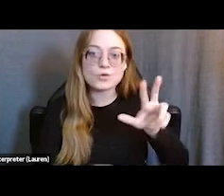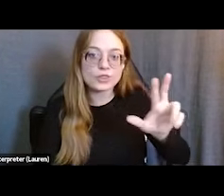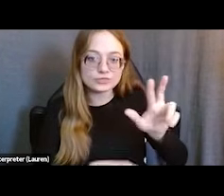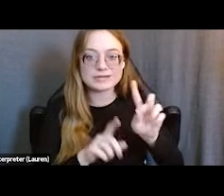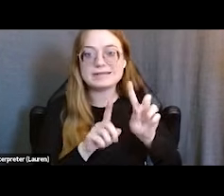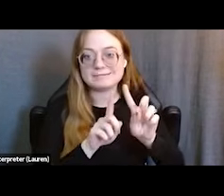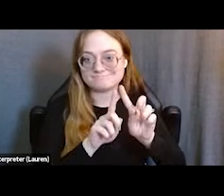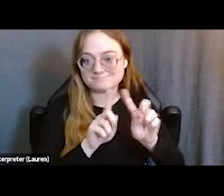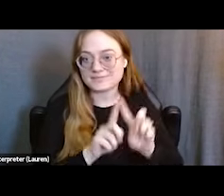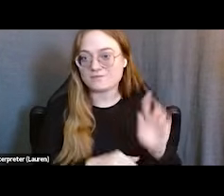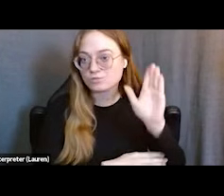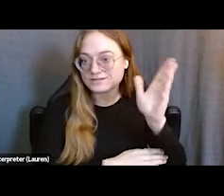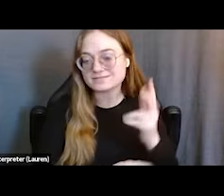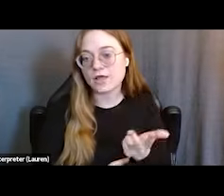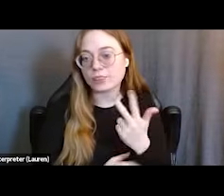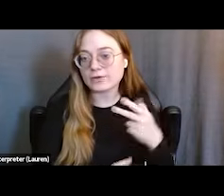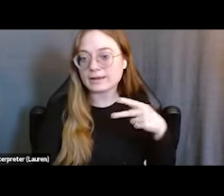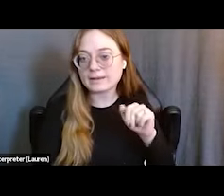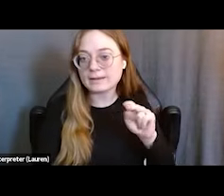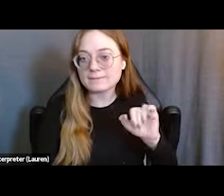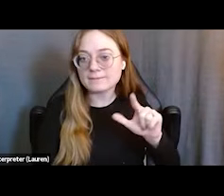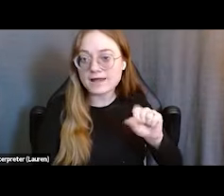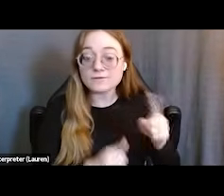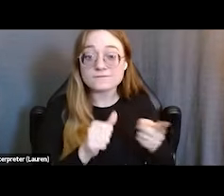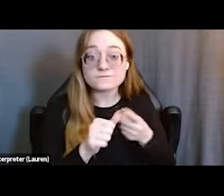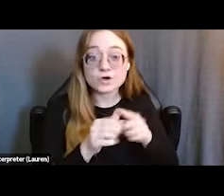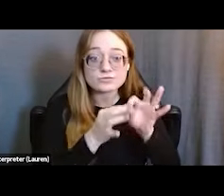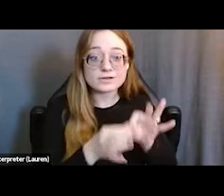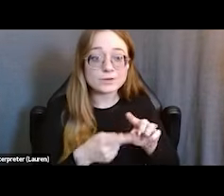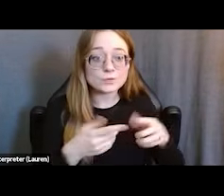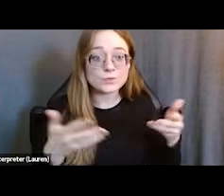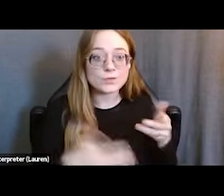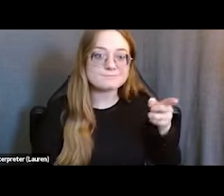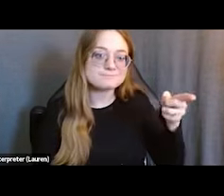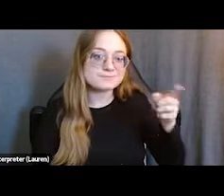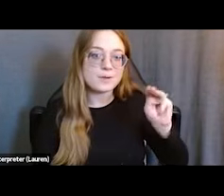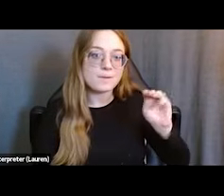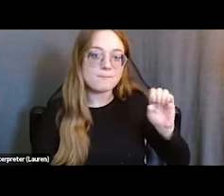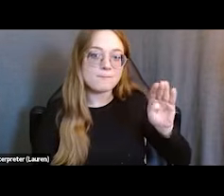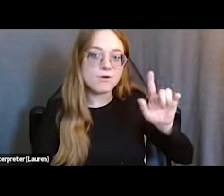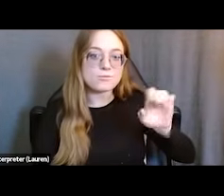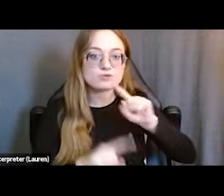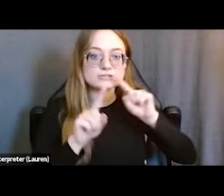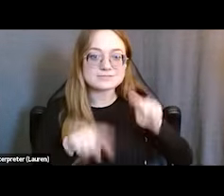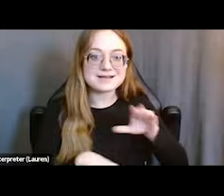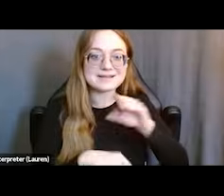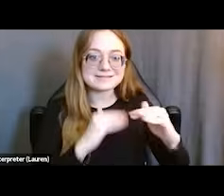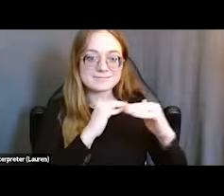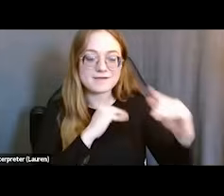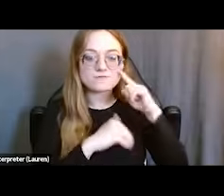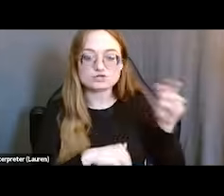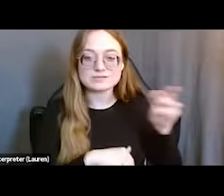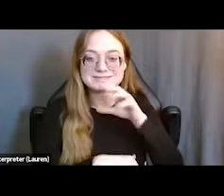3 panels. The first panel is on mobile response and stabilization for transition age youth, with the